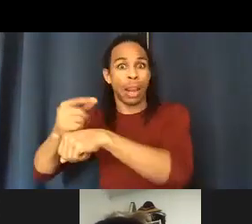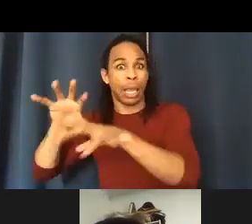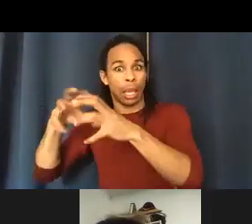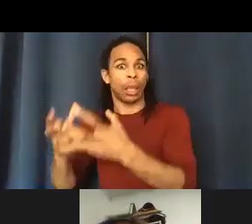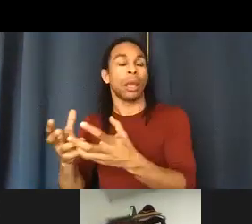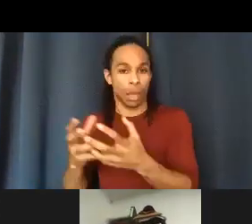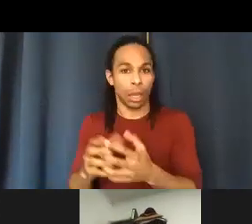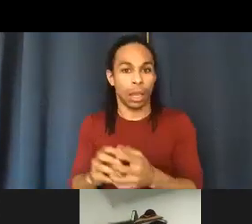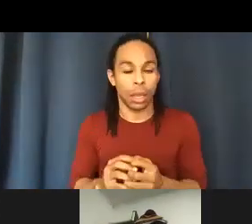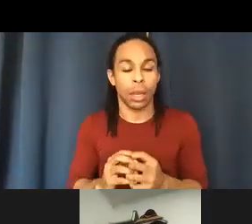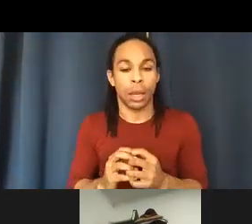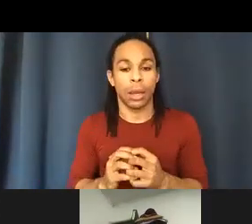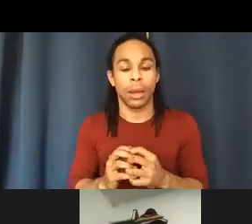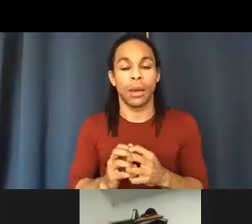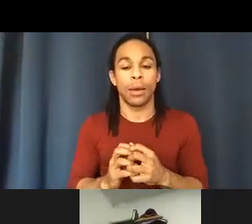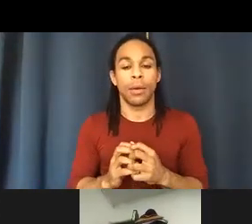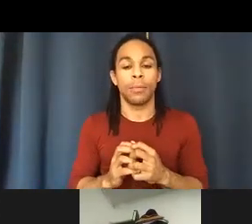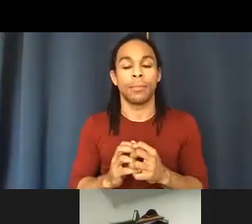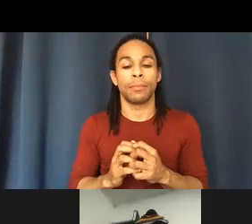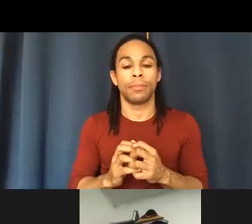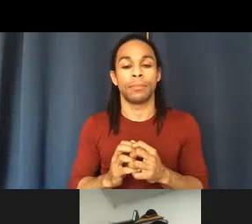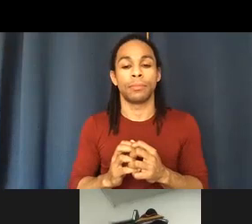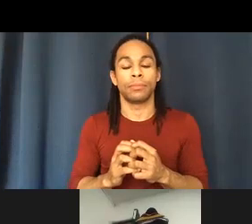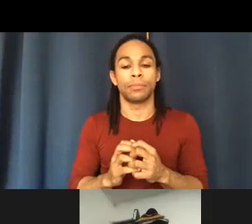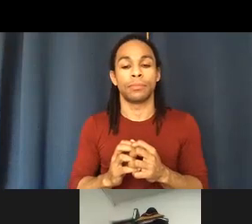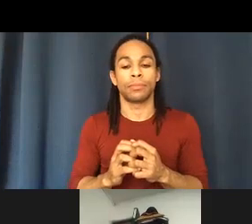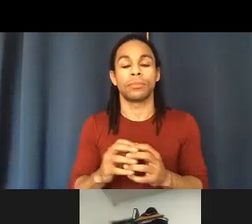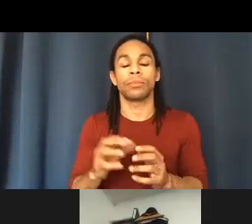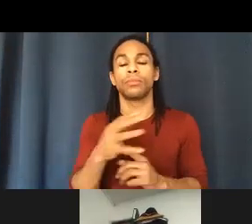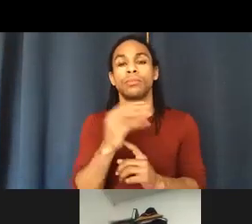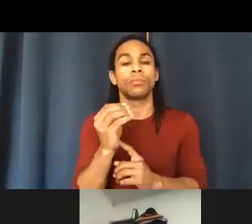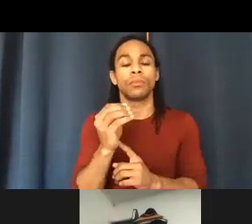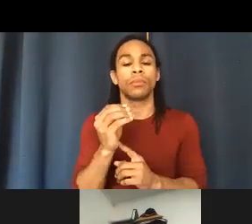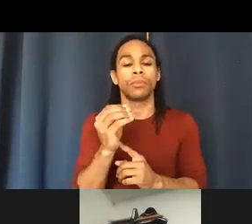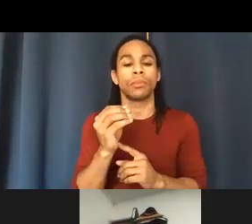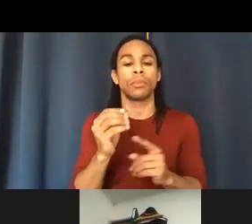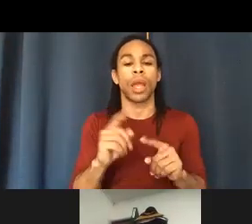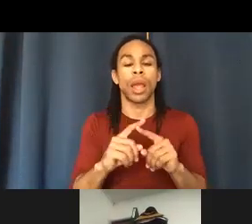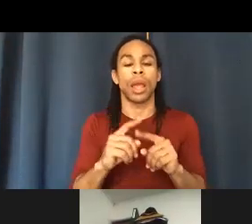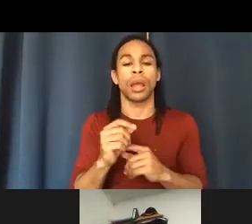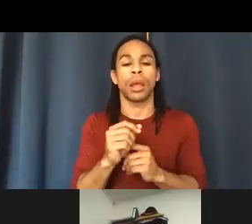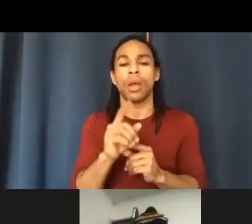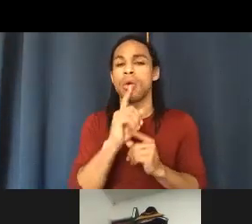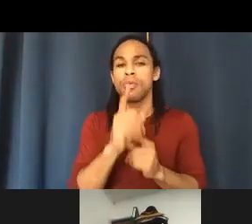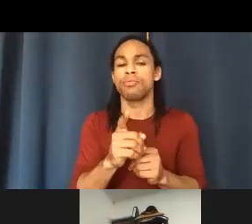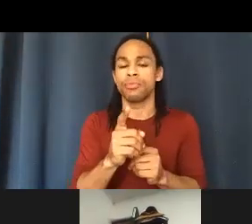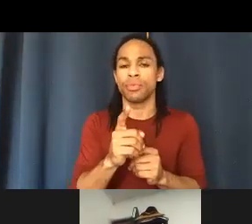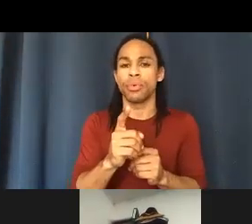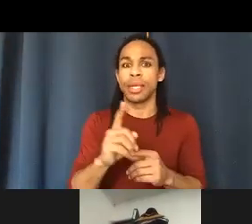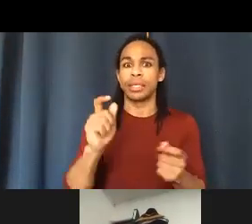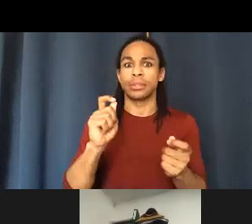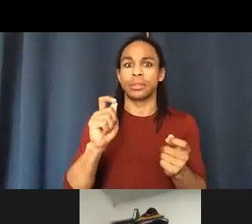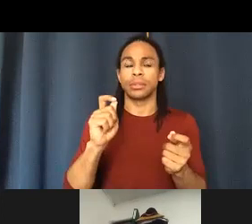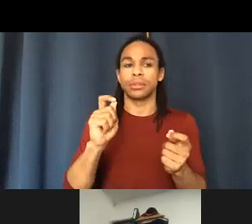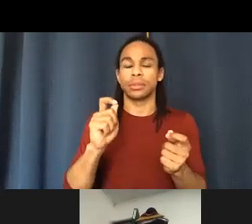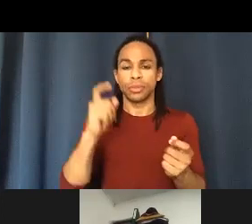It really depends on how each community articulates our health system, but we really articulated the importance